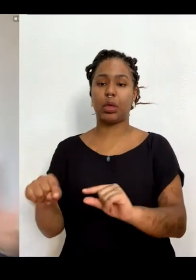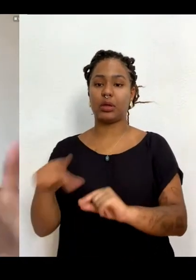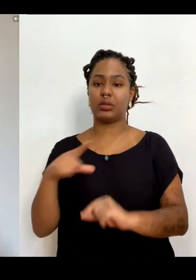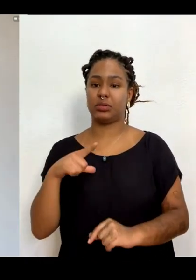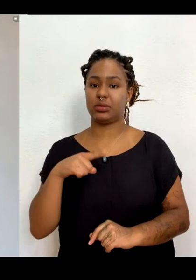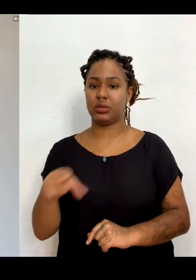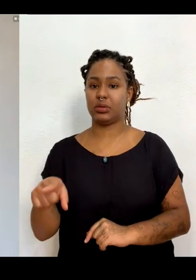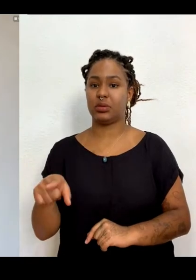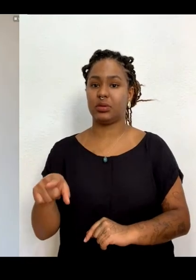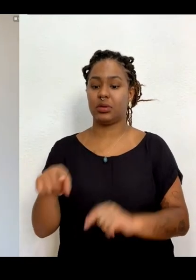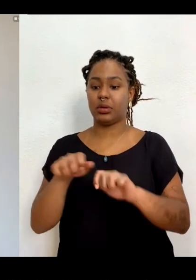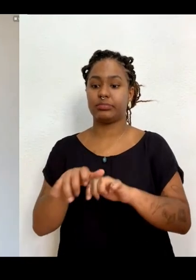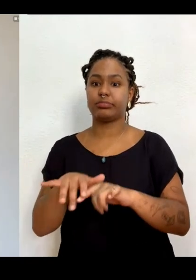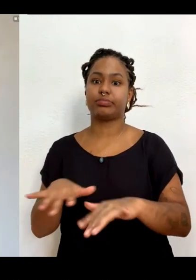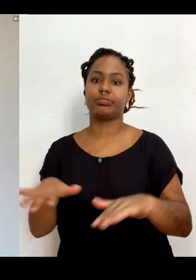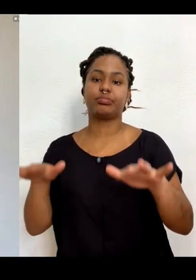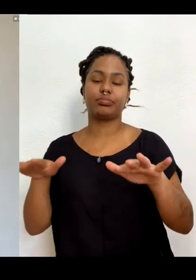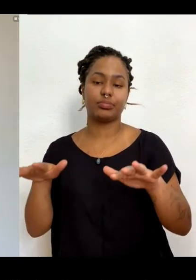leftovers